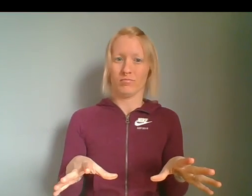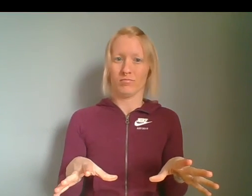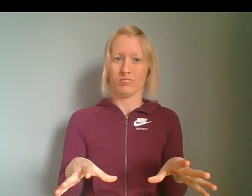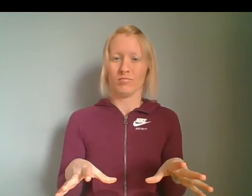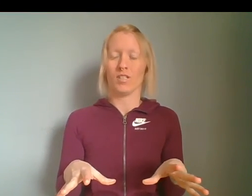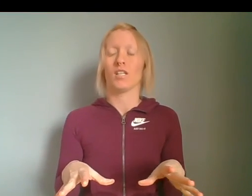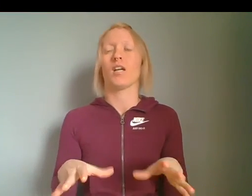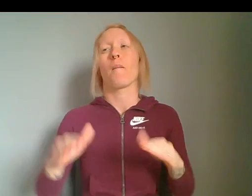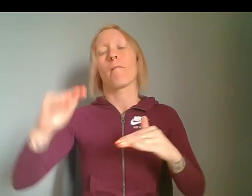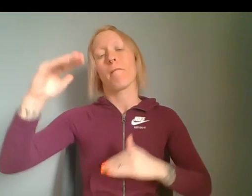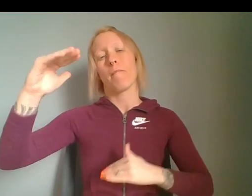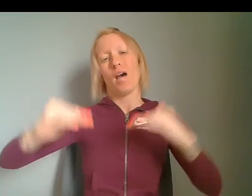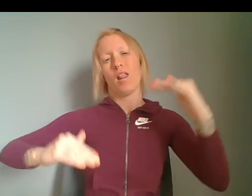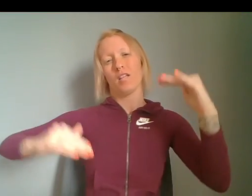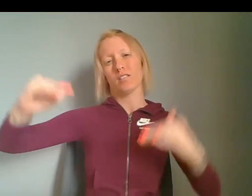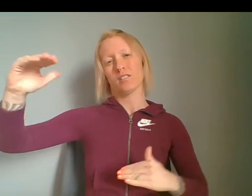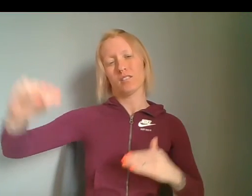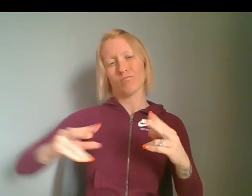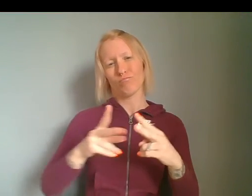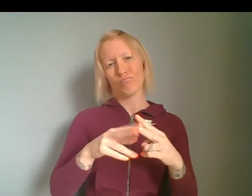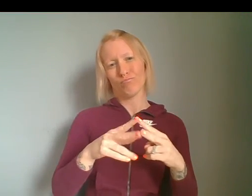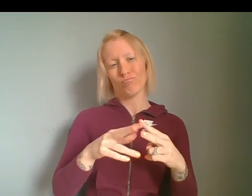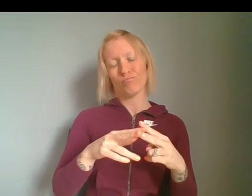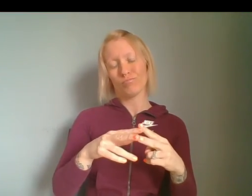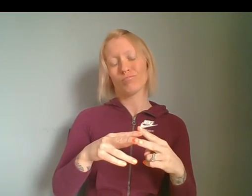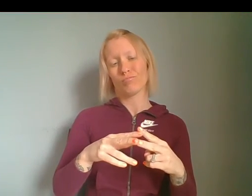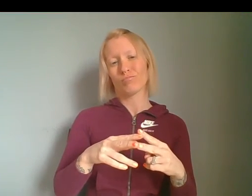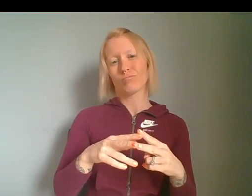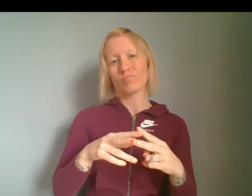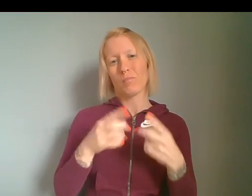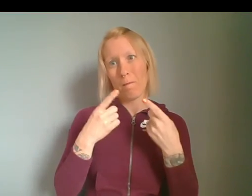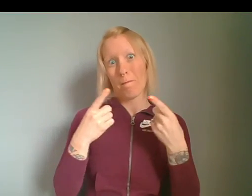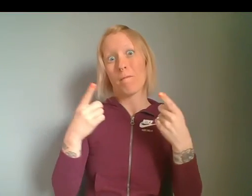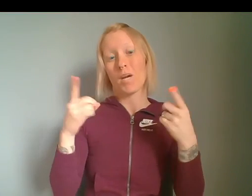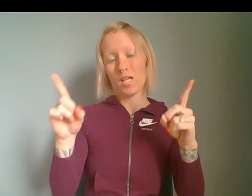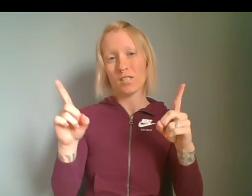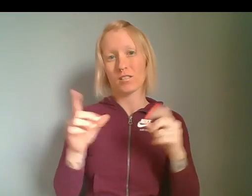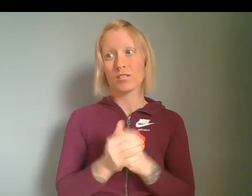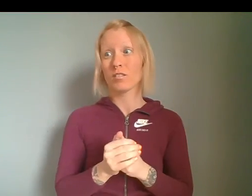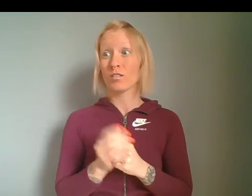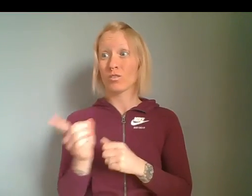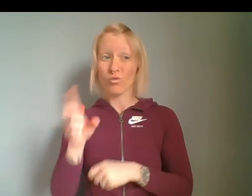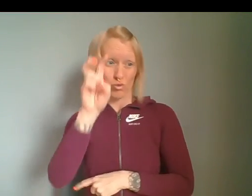and we do it well. If you go to another planet, if you're missing one of these,